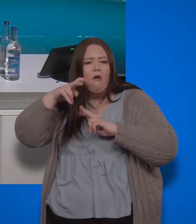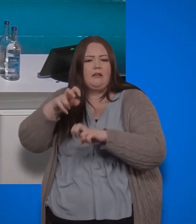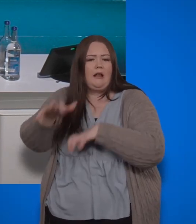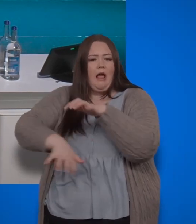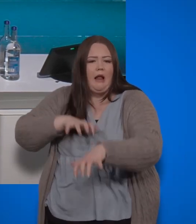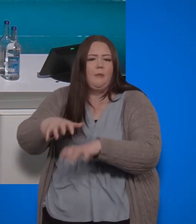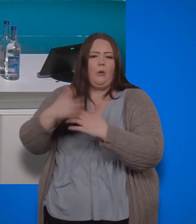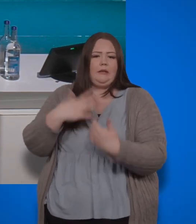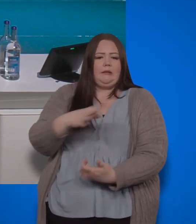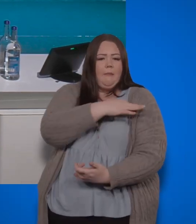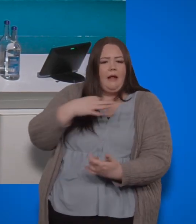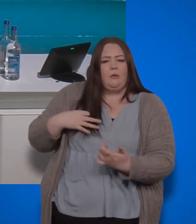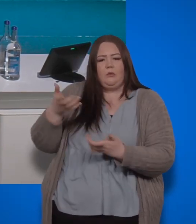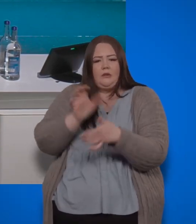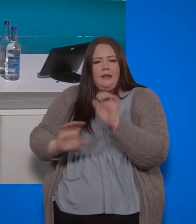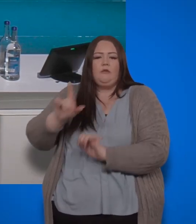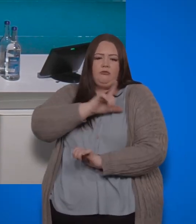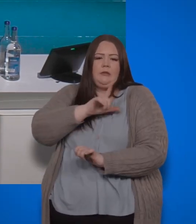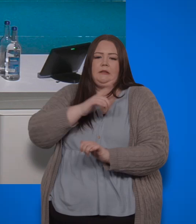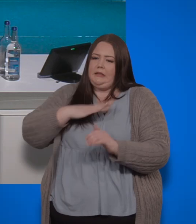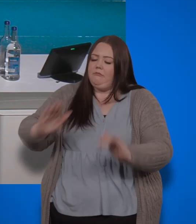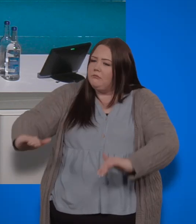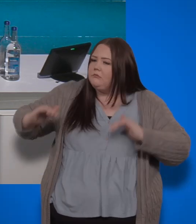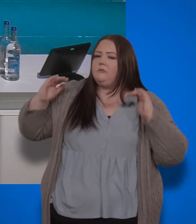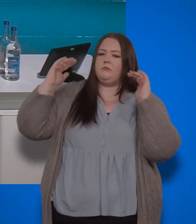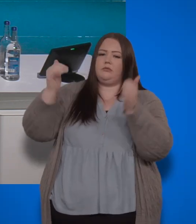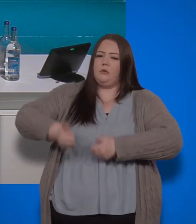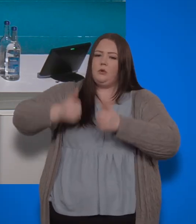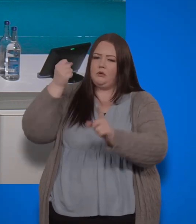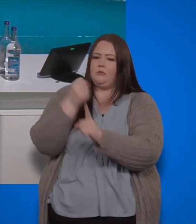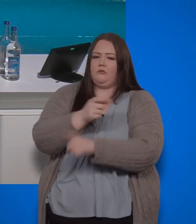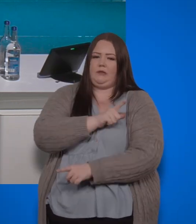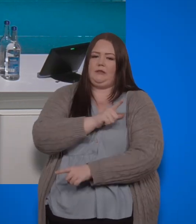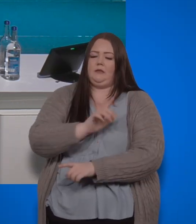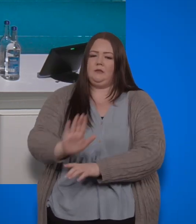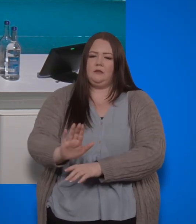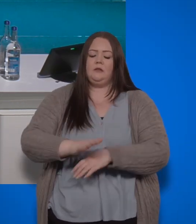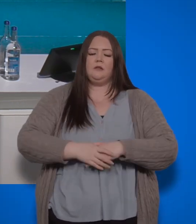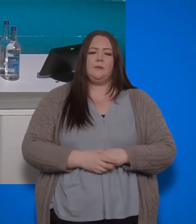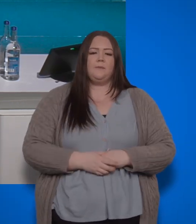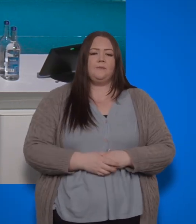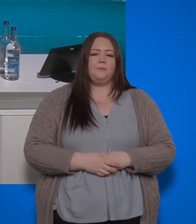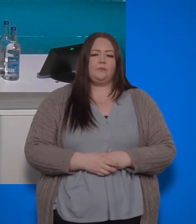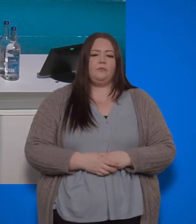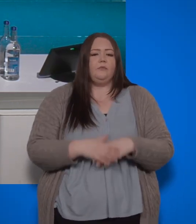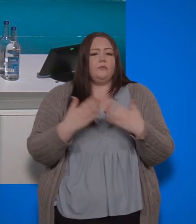wanting to do a medical reason or scientific reason. But I think that